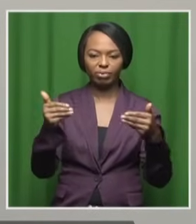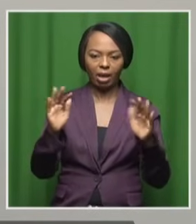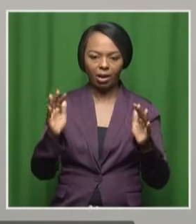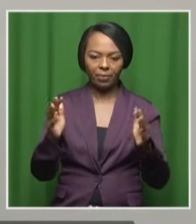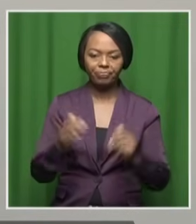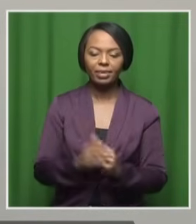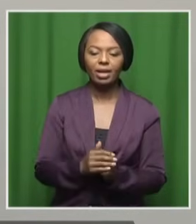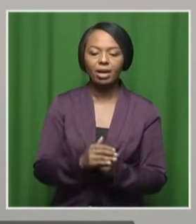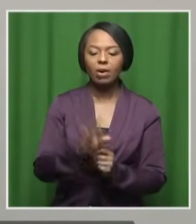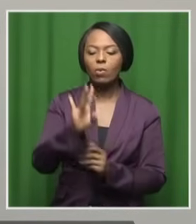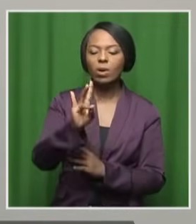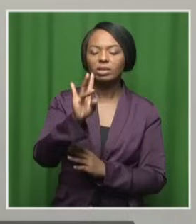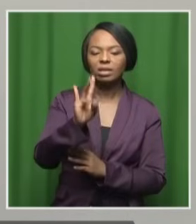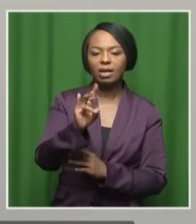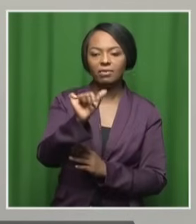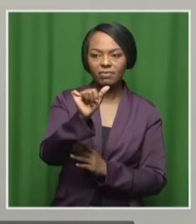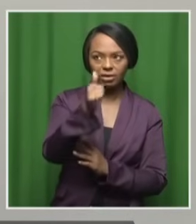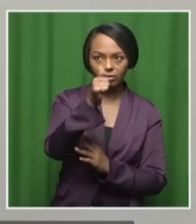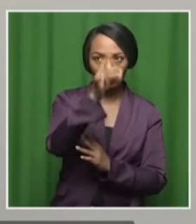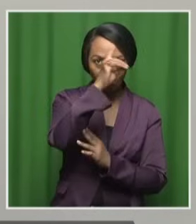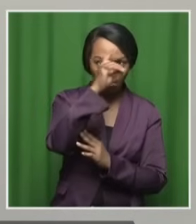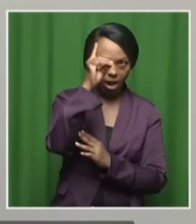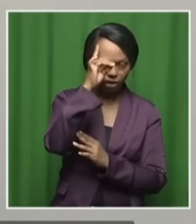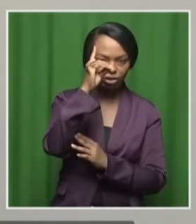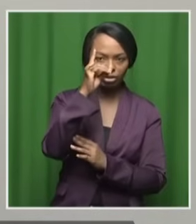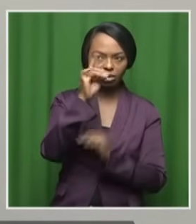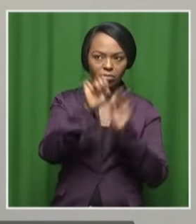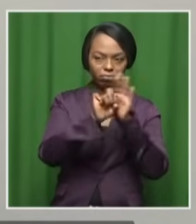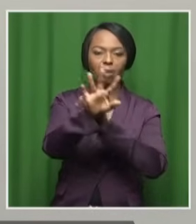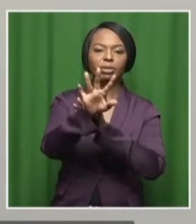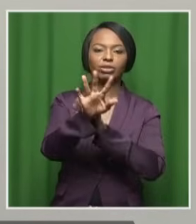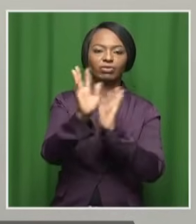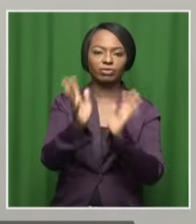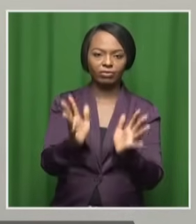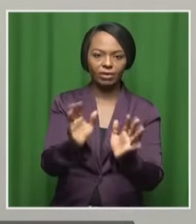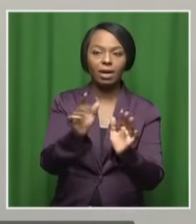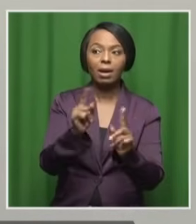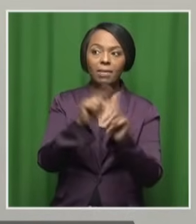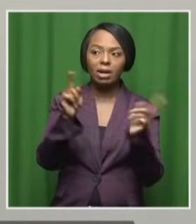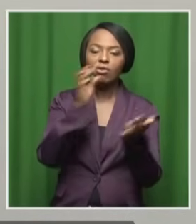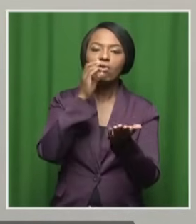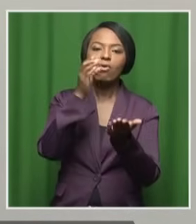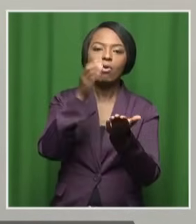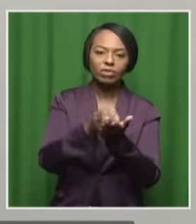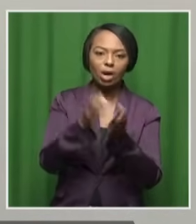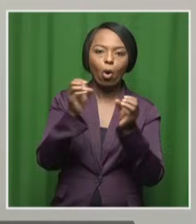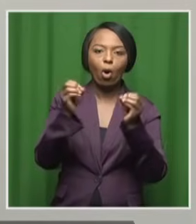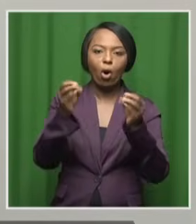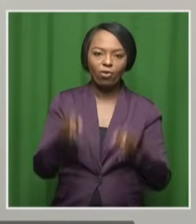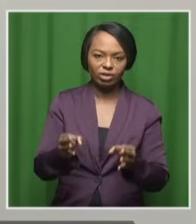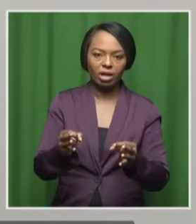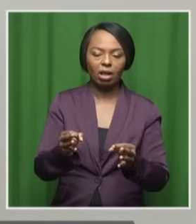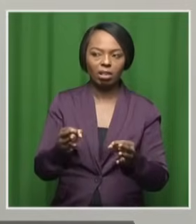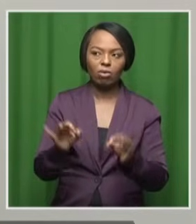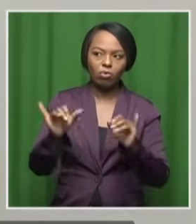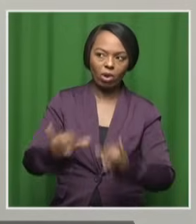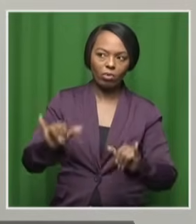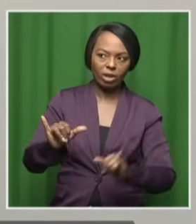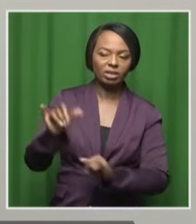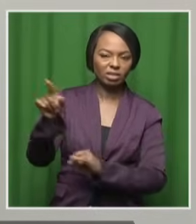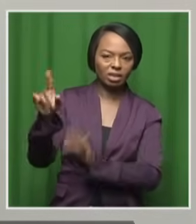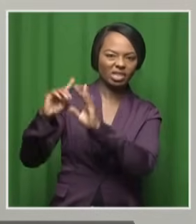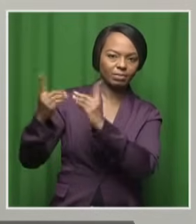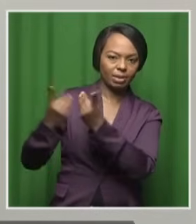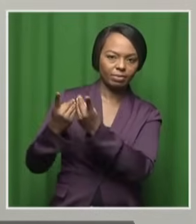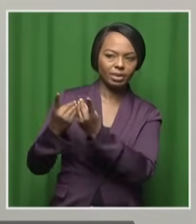the first Wednesday of March. So we're hoping to get official confirmation of exactly what the adjustment is. It's going to be